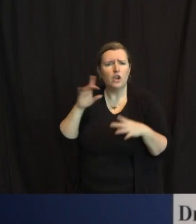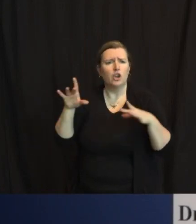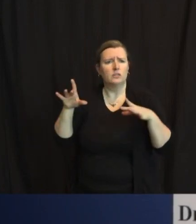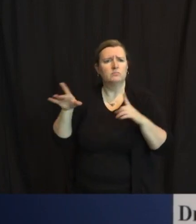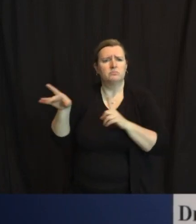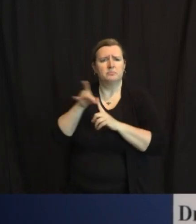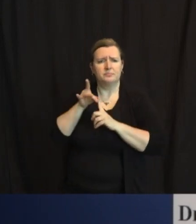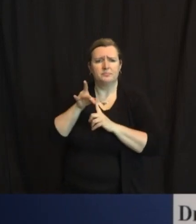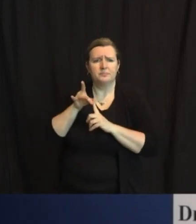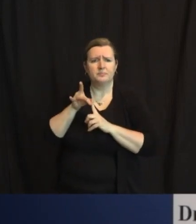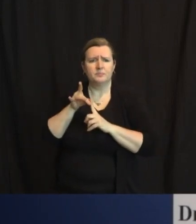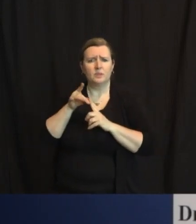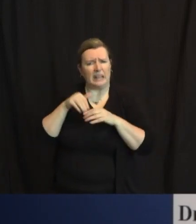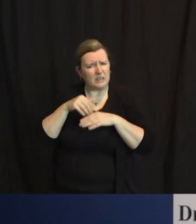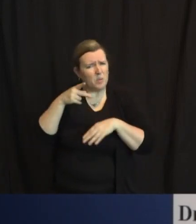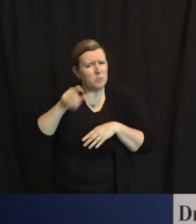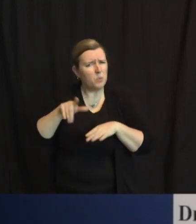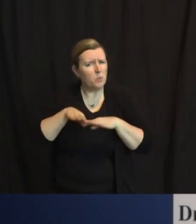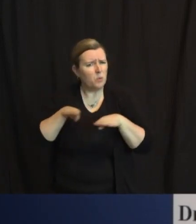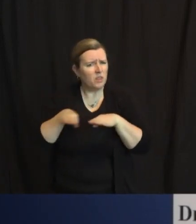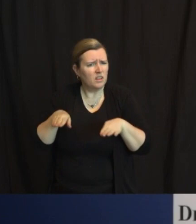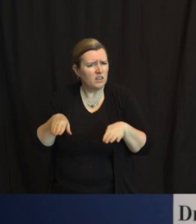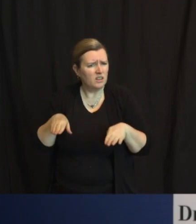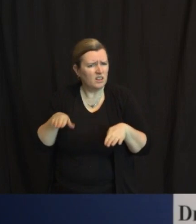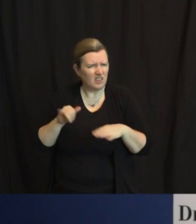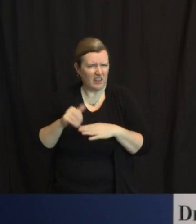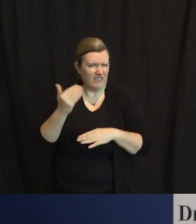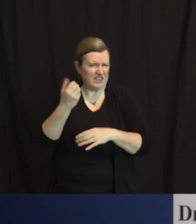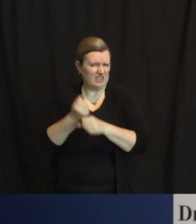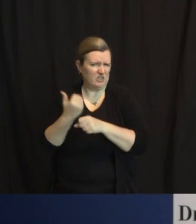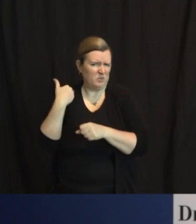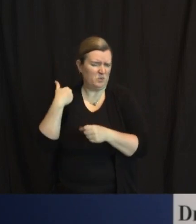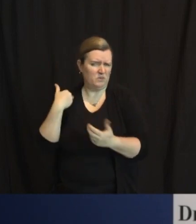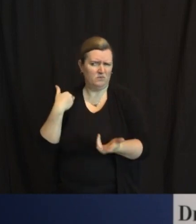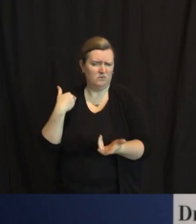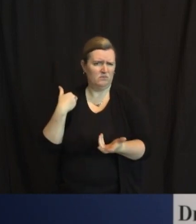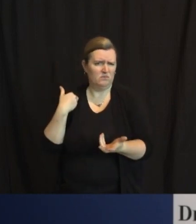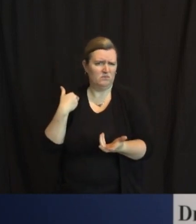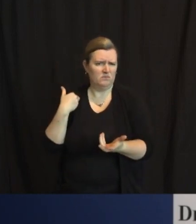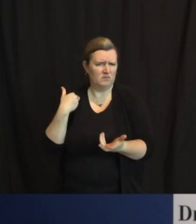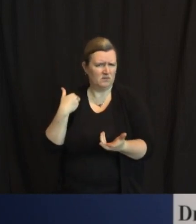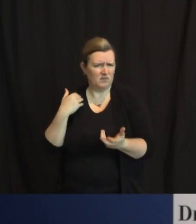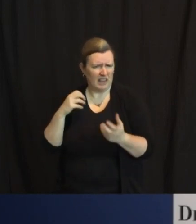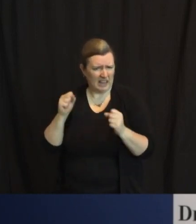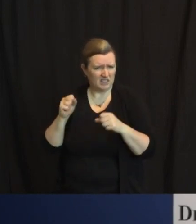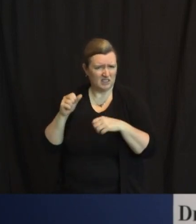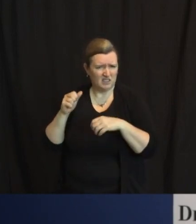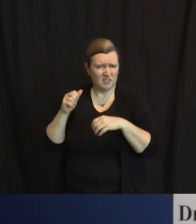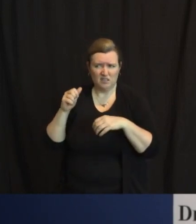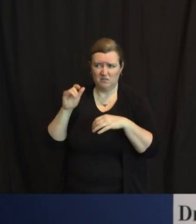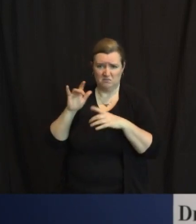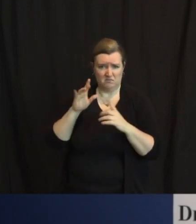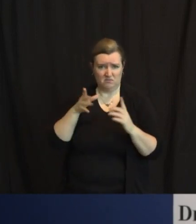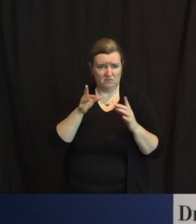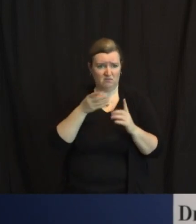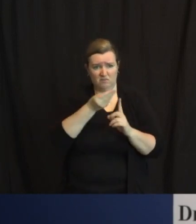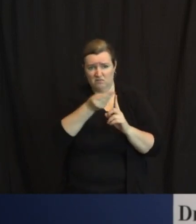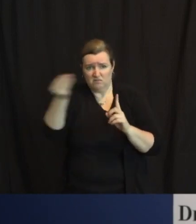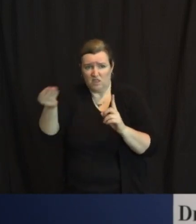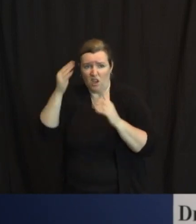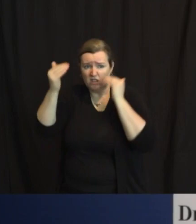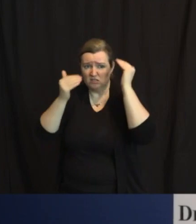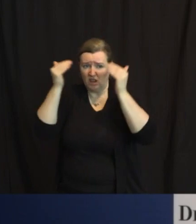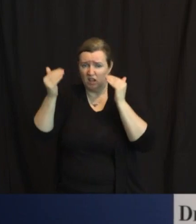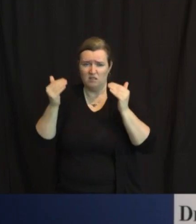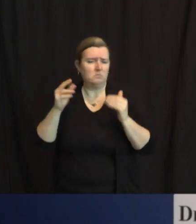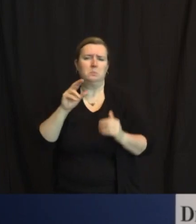15 years ago. Is it rare in adults? It's very rare in adults. This is a pediatric disease for the very much the